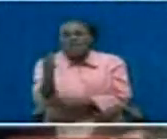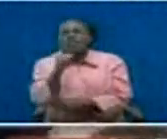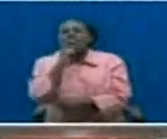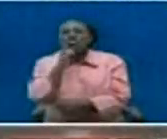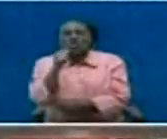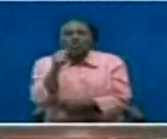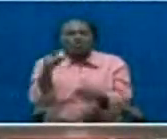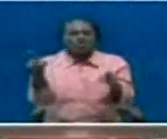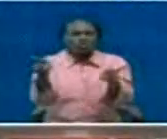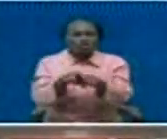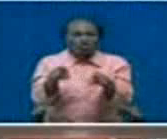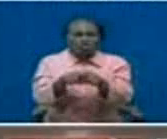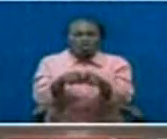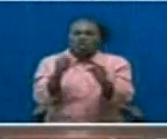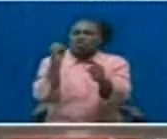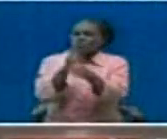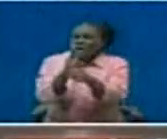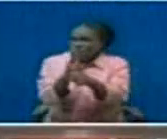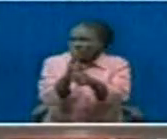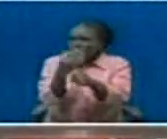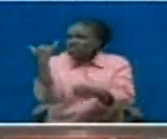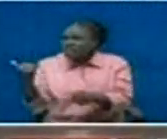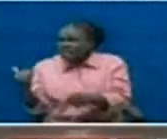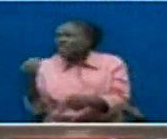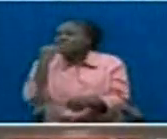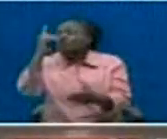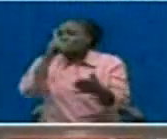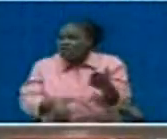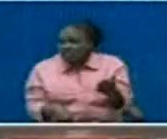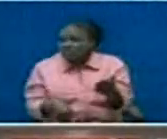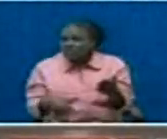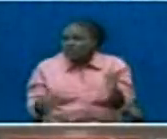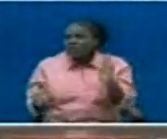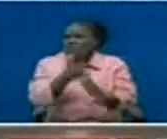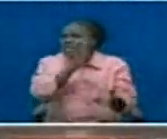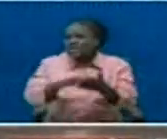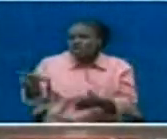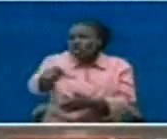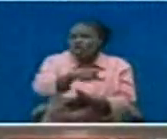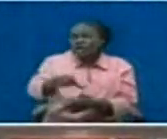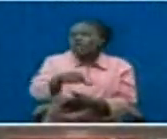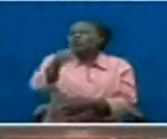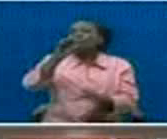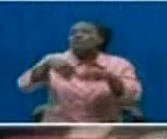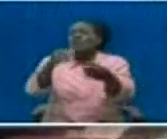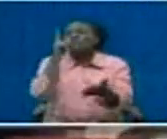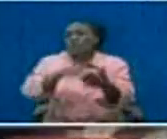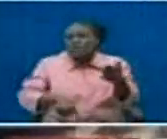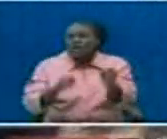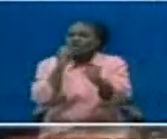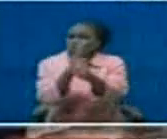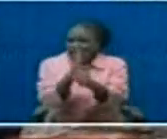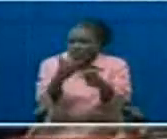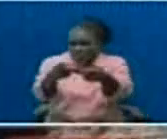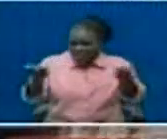si kama, si kwetu, ni, watoto kumi na mbili watakula, and they will eat the whole house, they will finish the location. What will they eat? 12 plates like